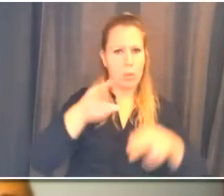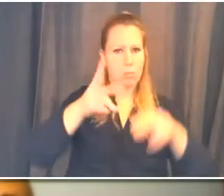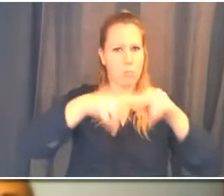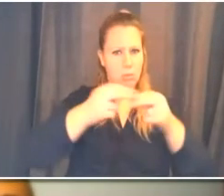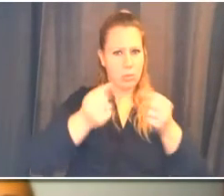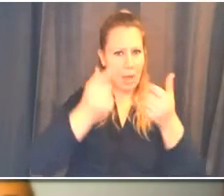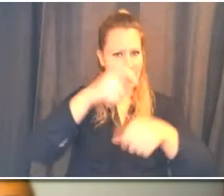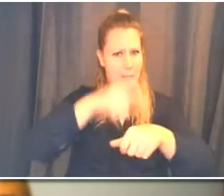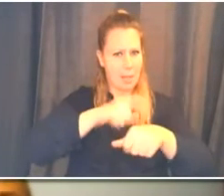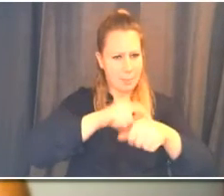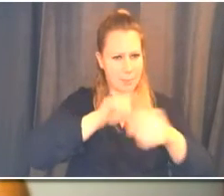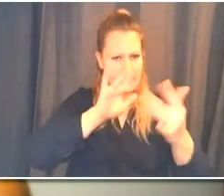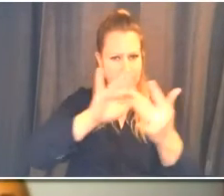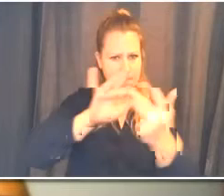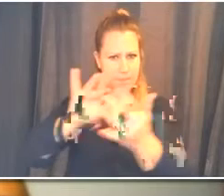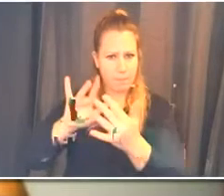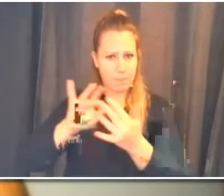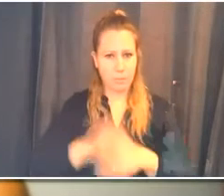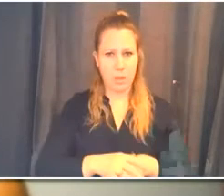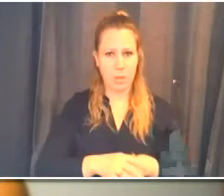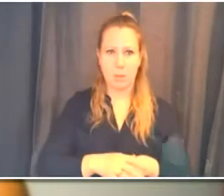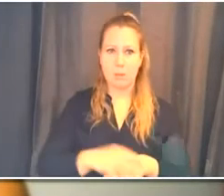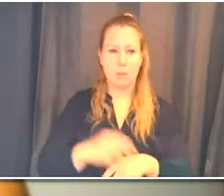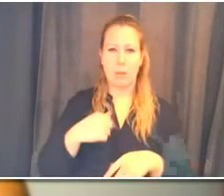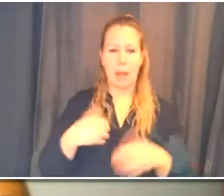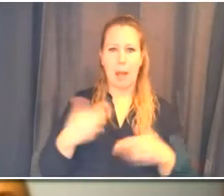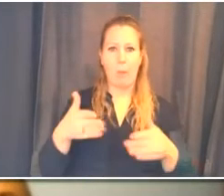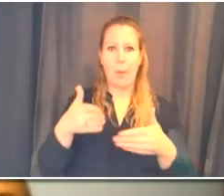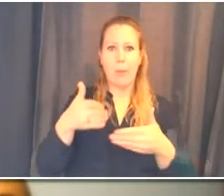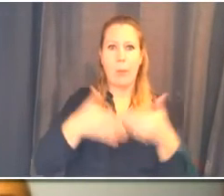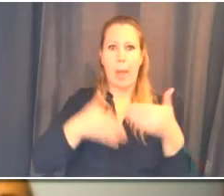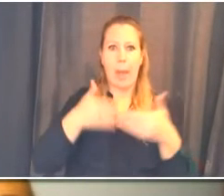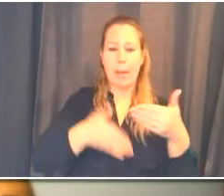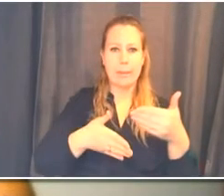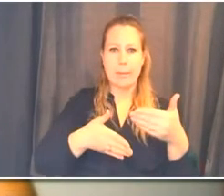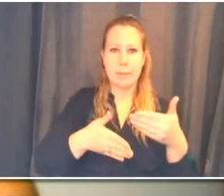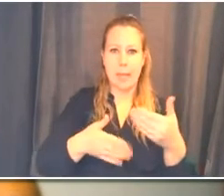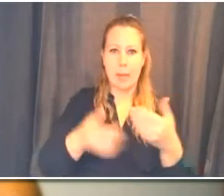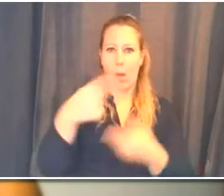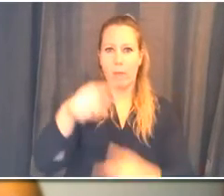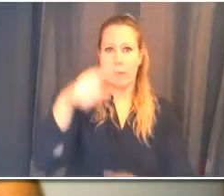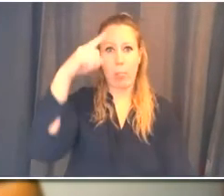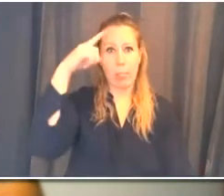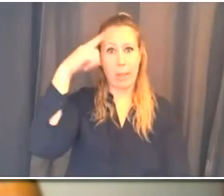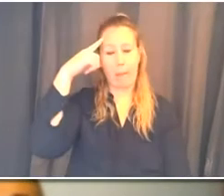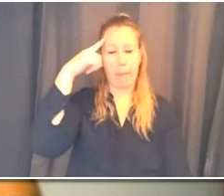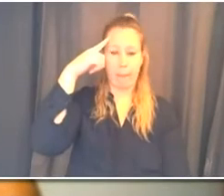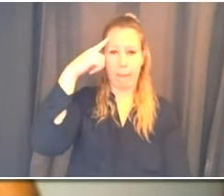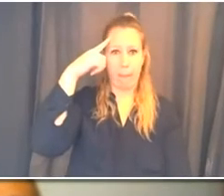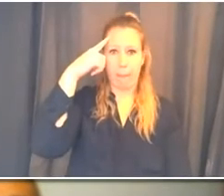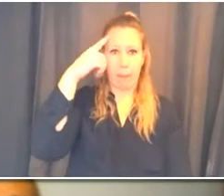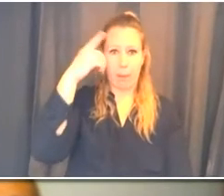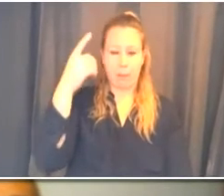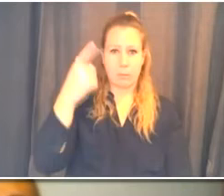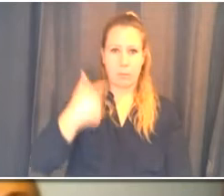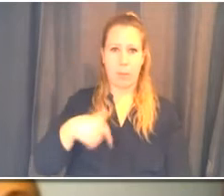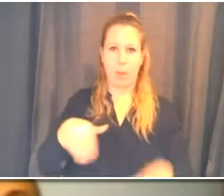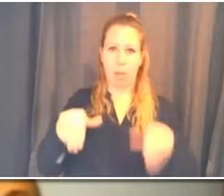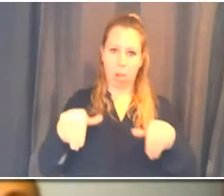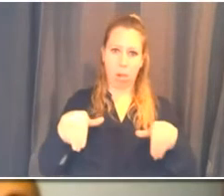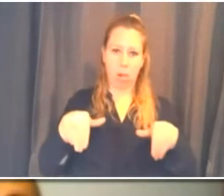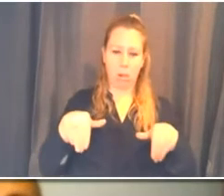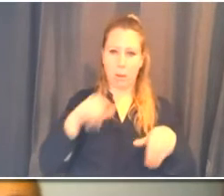faster and they haven't been that just hasn't been the case this is a very it's a difficult process